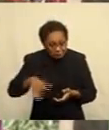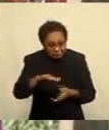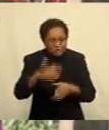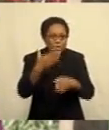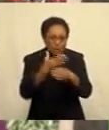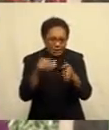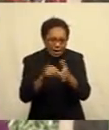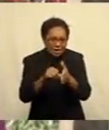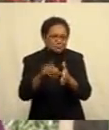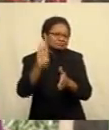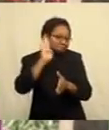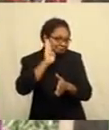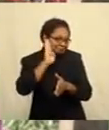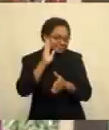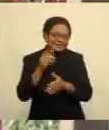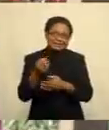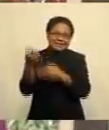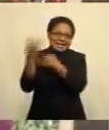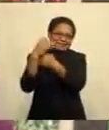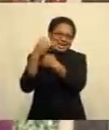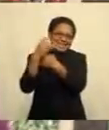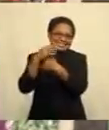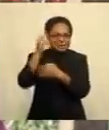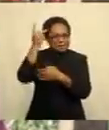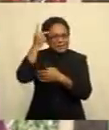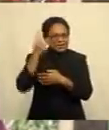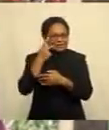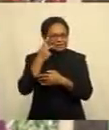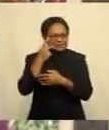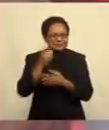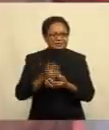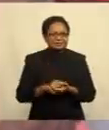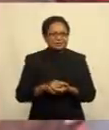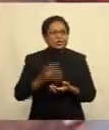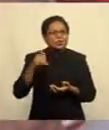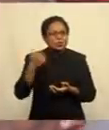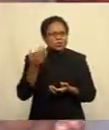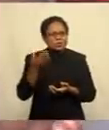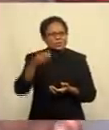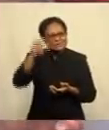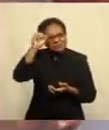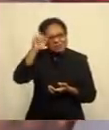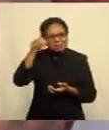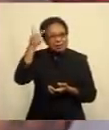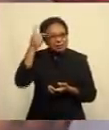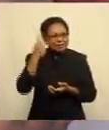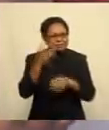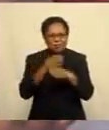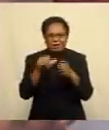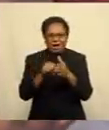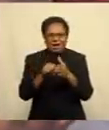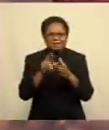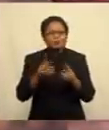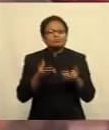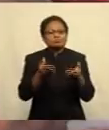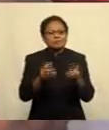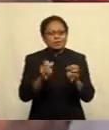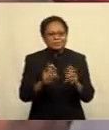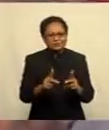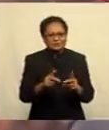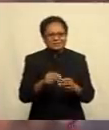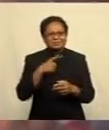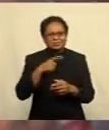advice from their parents, and always think of the hardships and the difficulties that our parents go through, especially in trying